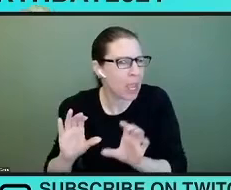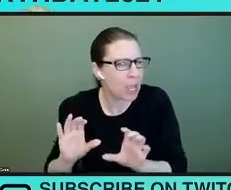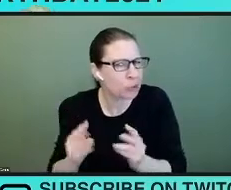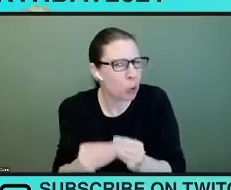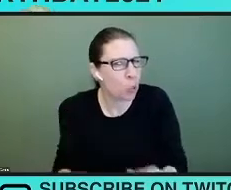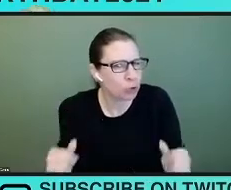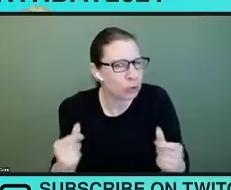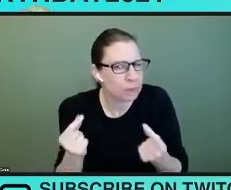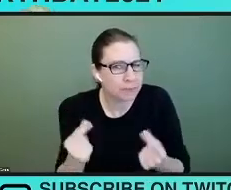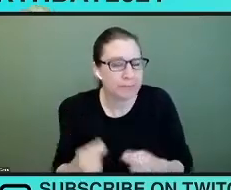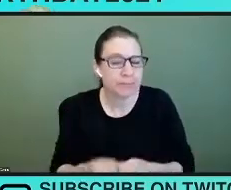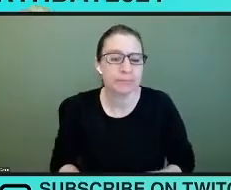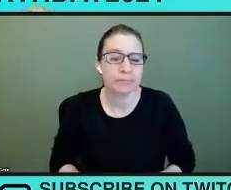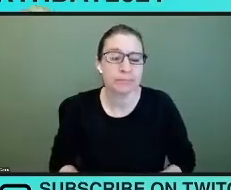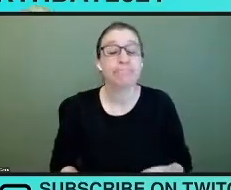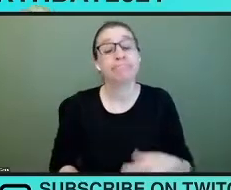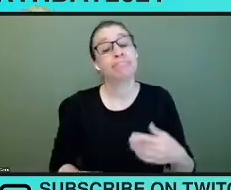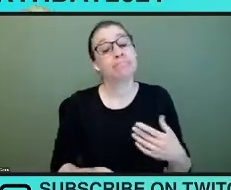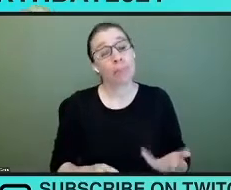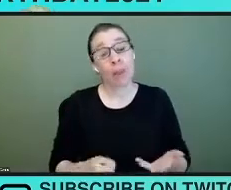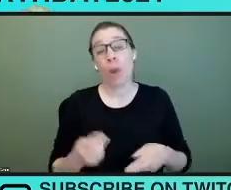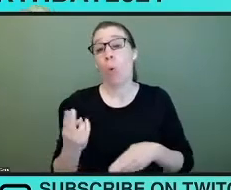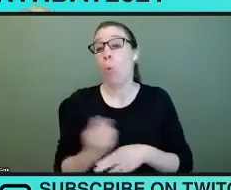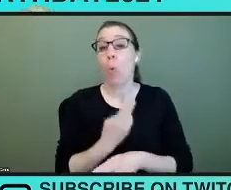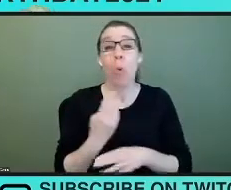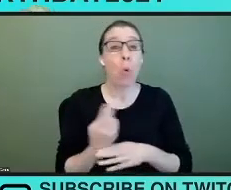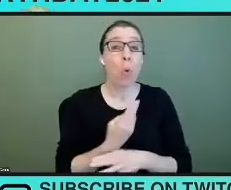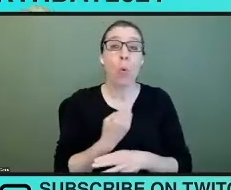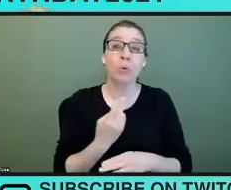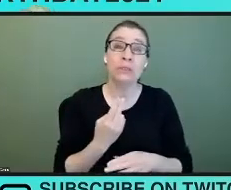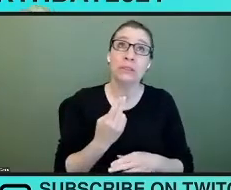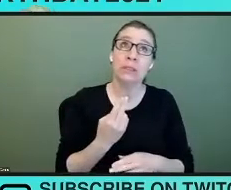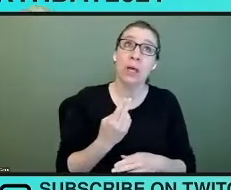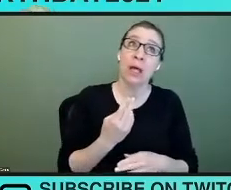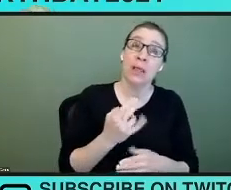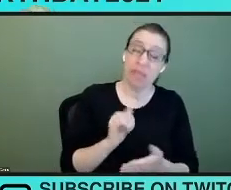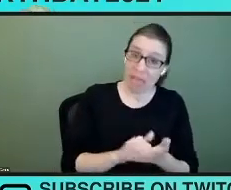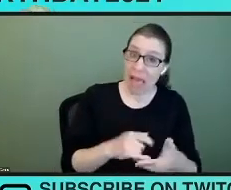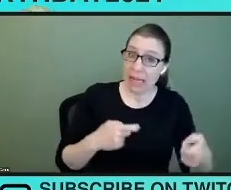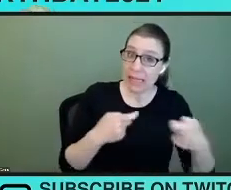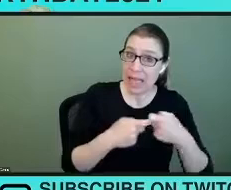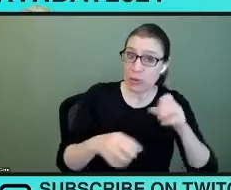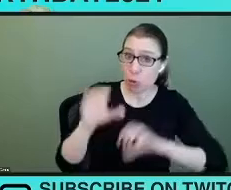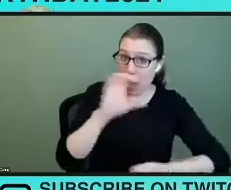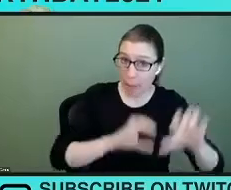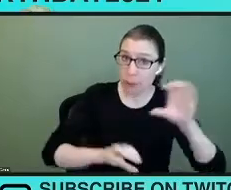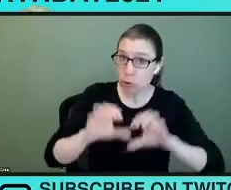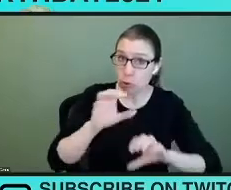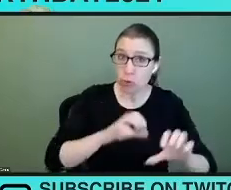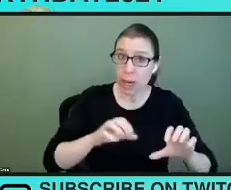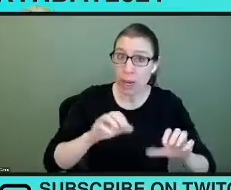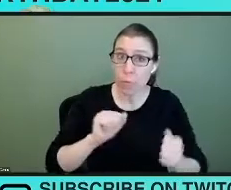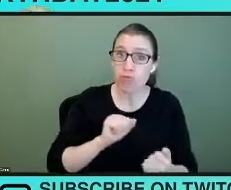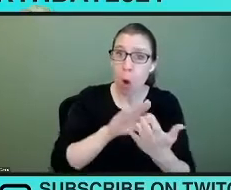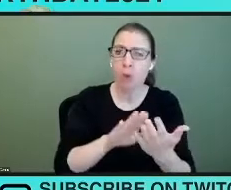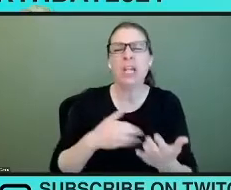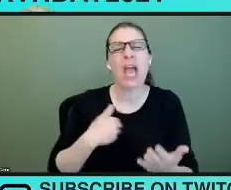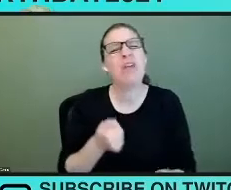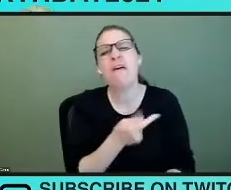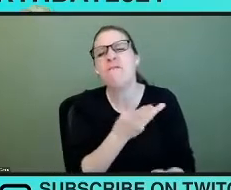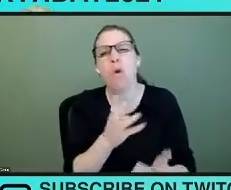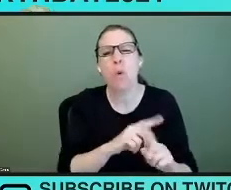that I mentioned, there is really not much electrochemistry used in the chemical industry. There is a few processes, right? Like